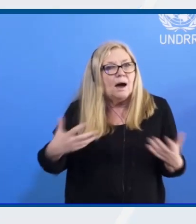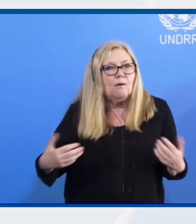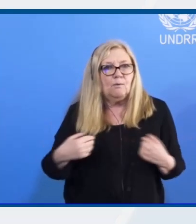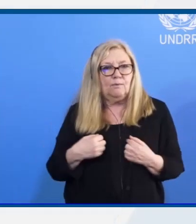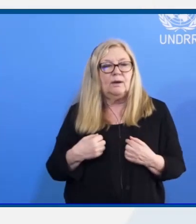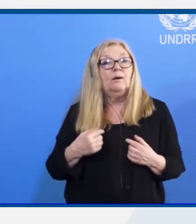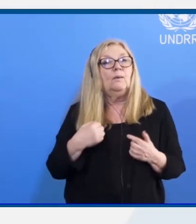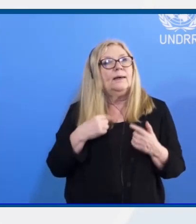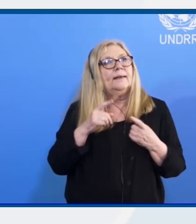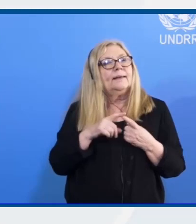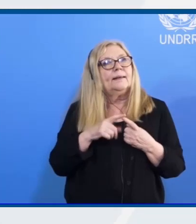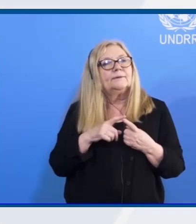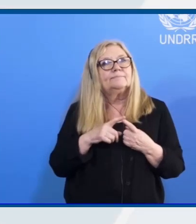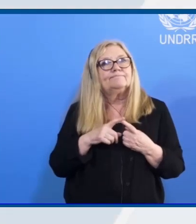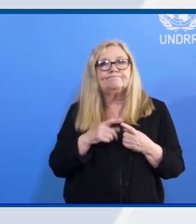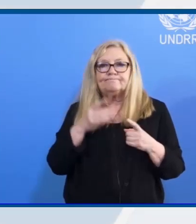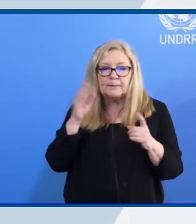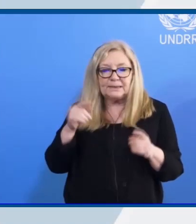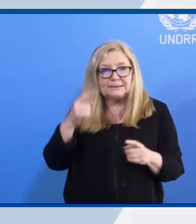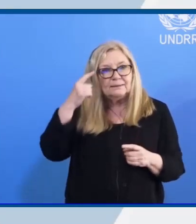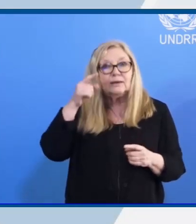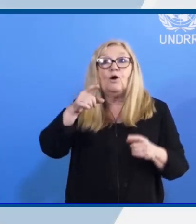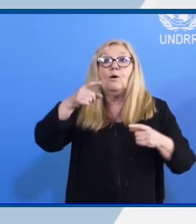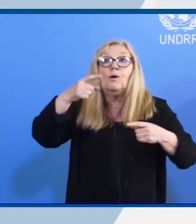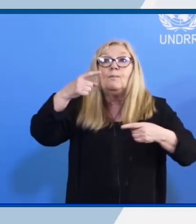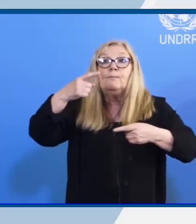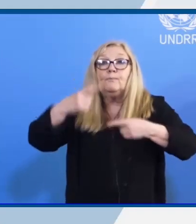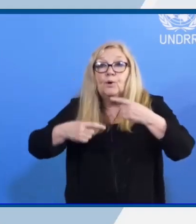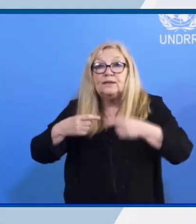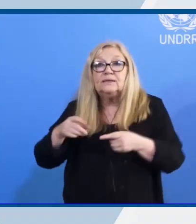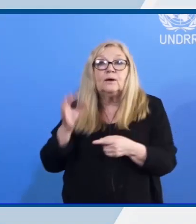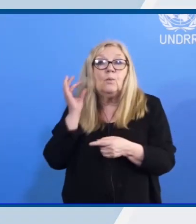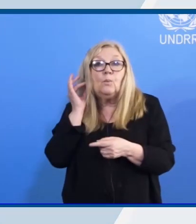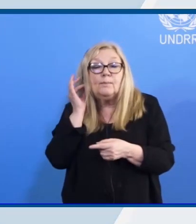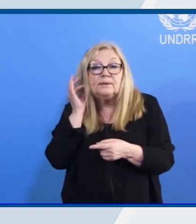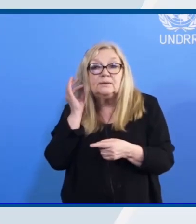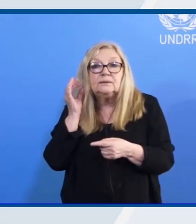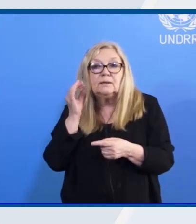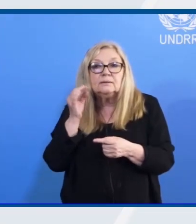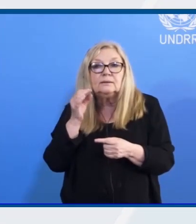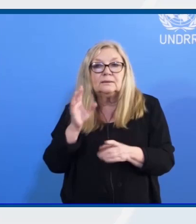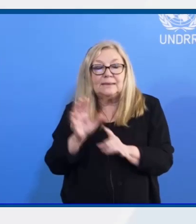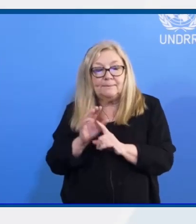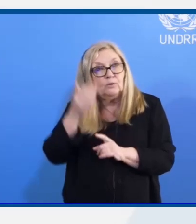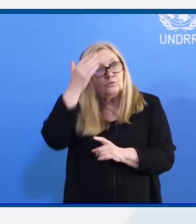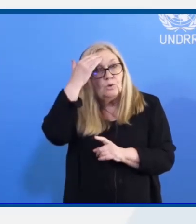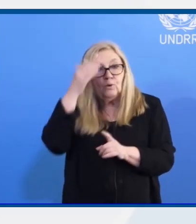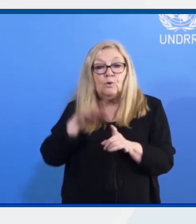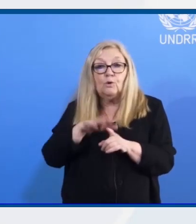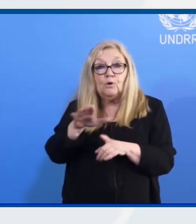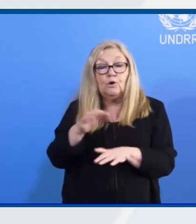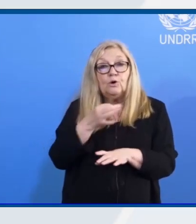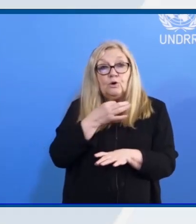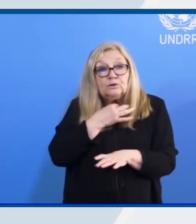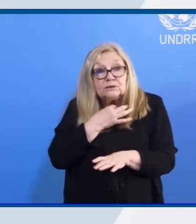with the notion of risk-aware political commitment. We heard as well about placing communities at the very center of the